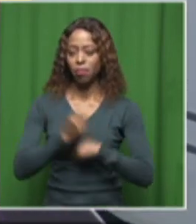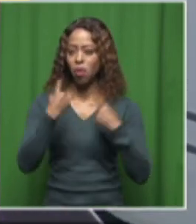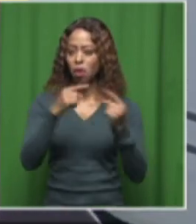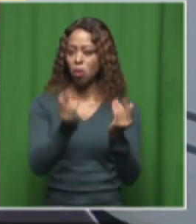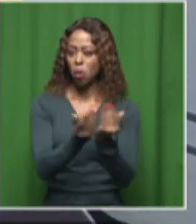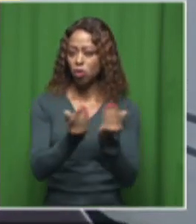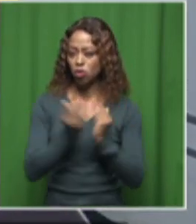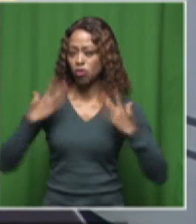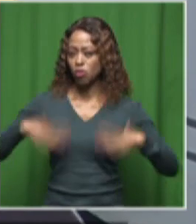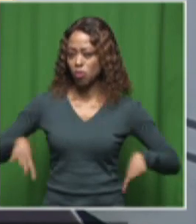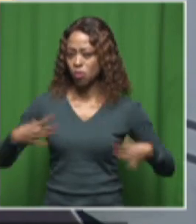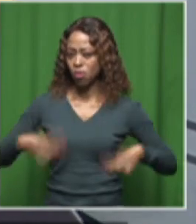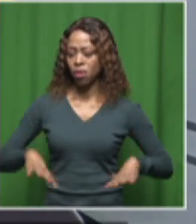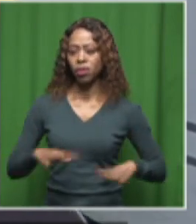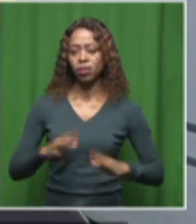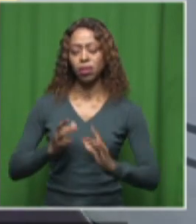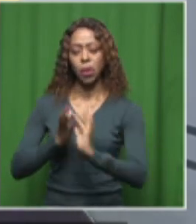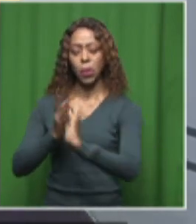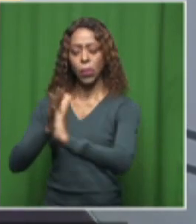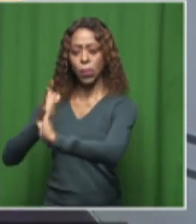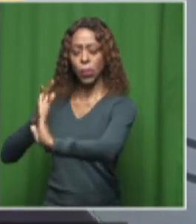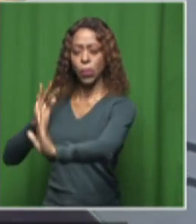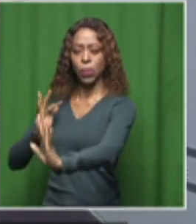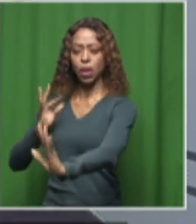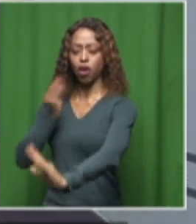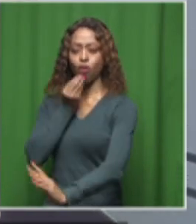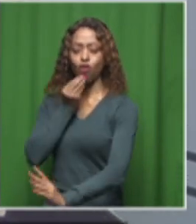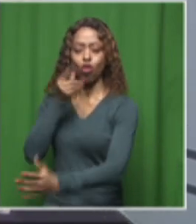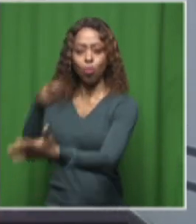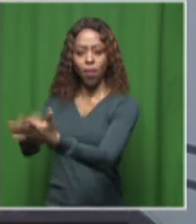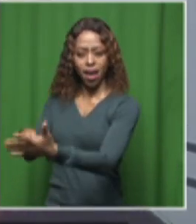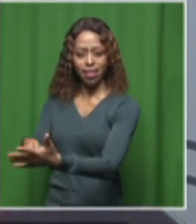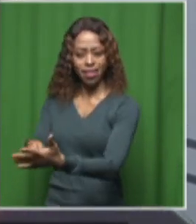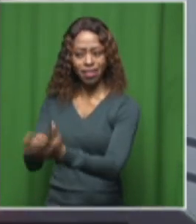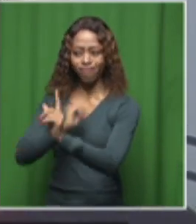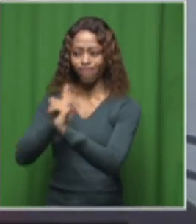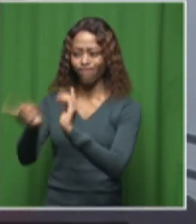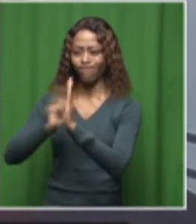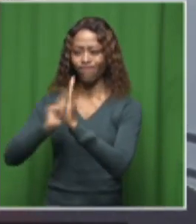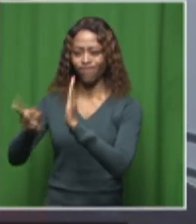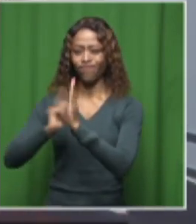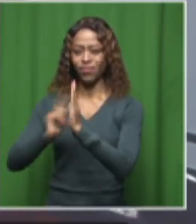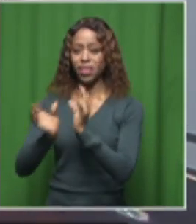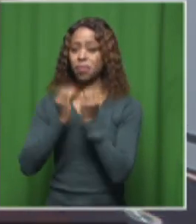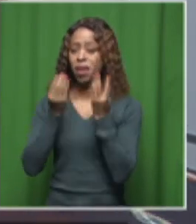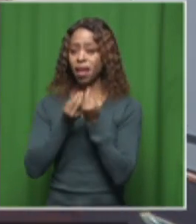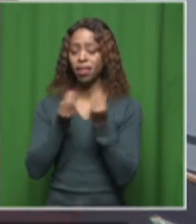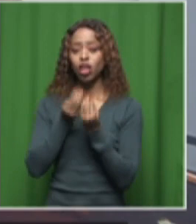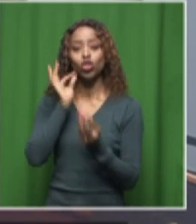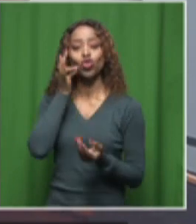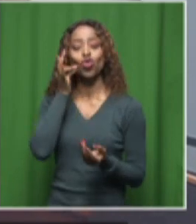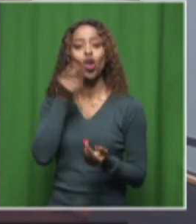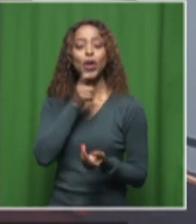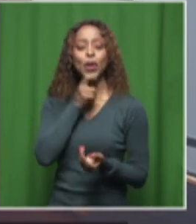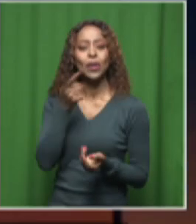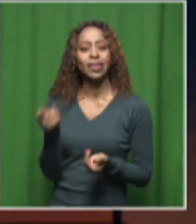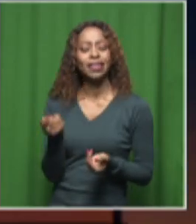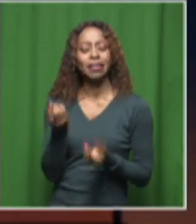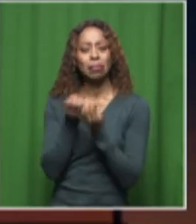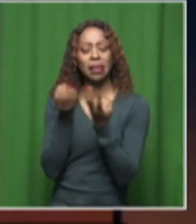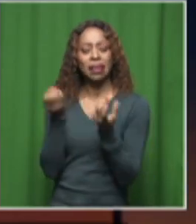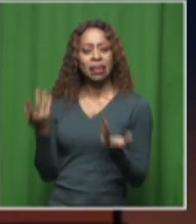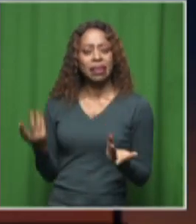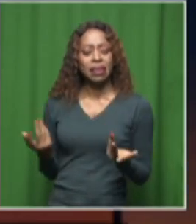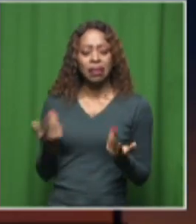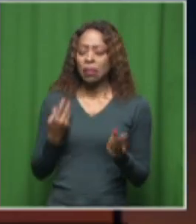and the kids were going into the cafeteria in and out. And most of the things that we're buying were literally sugars. Oh, gosh. So you must